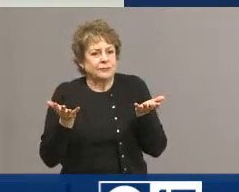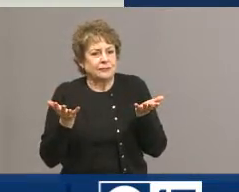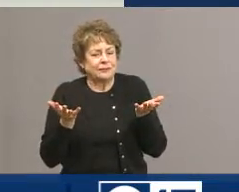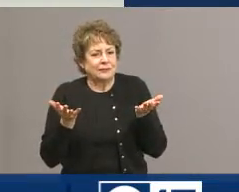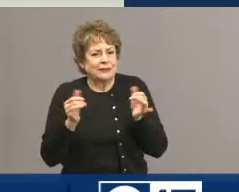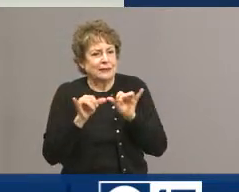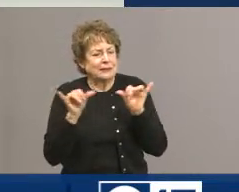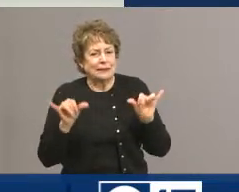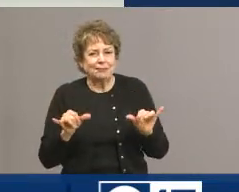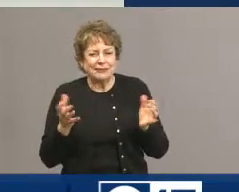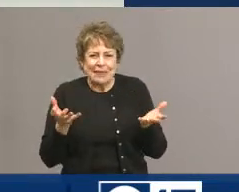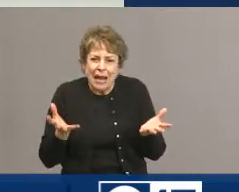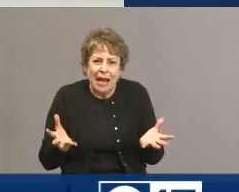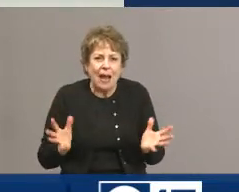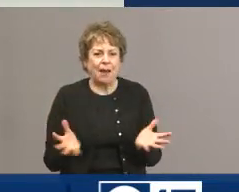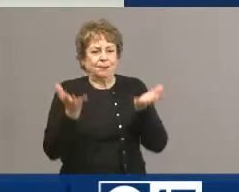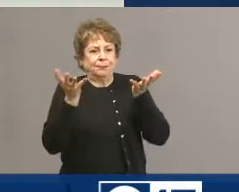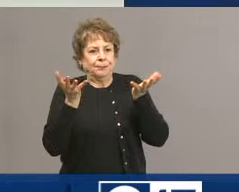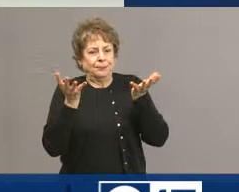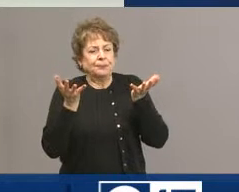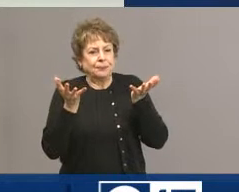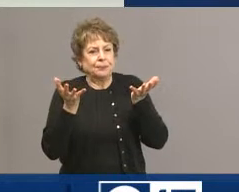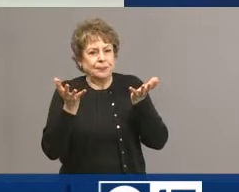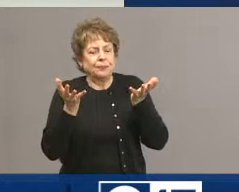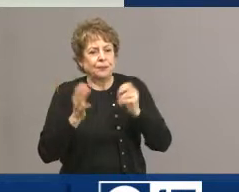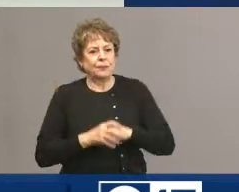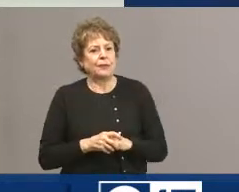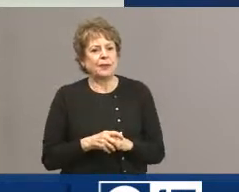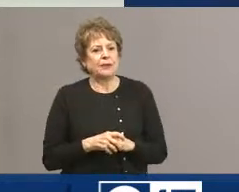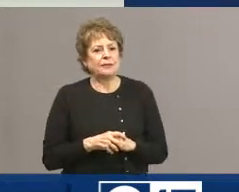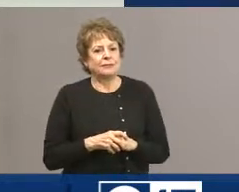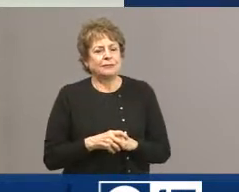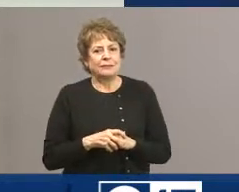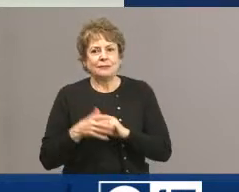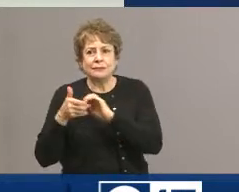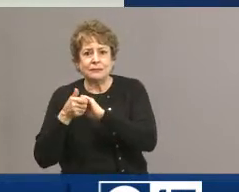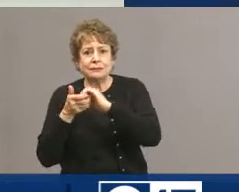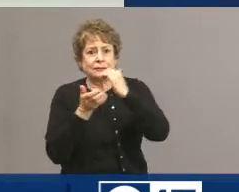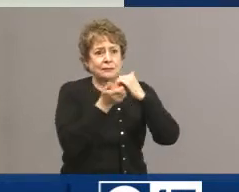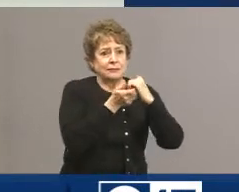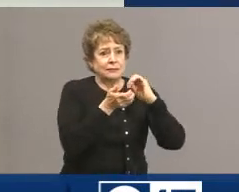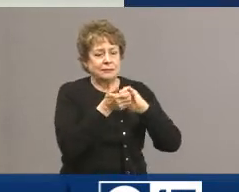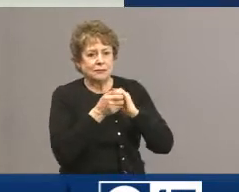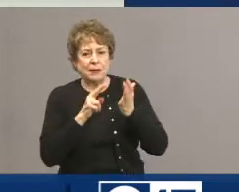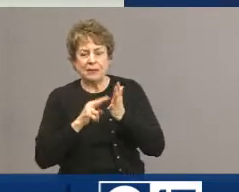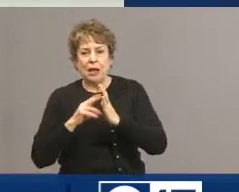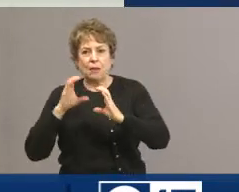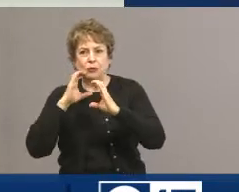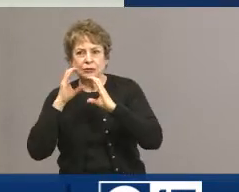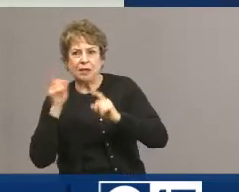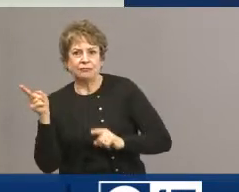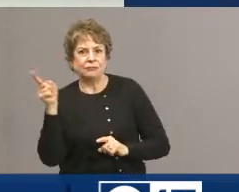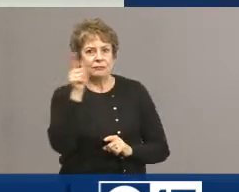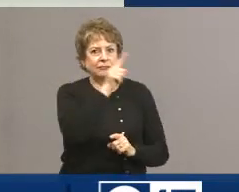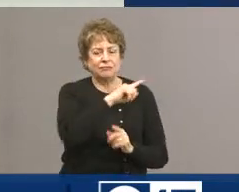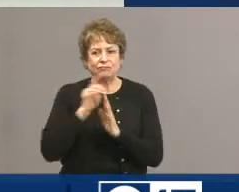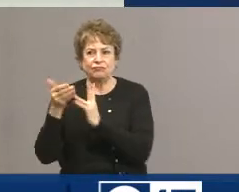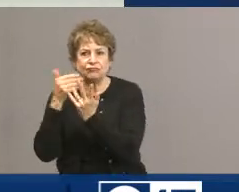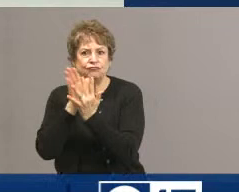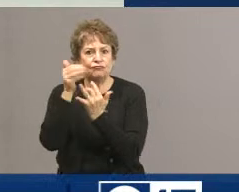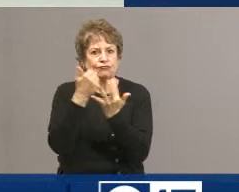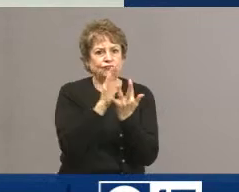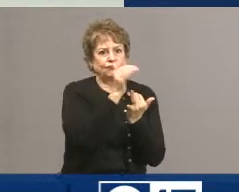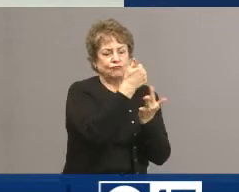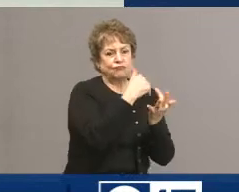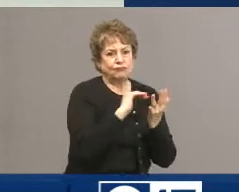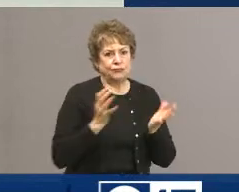partnership, relationship, and executive order. I want to thank Peter Fine at Banner Health, Linda Hunt at Dignity